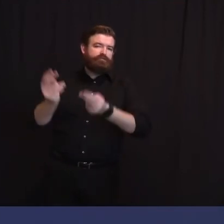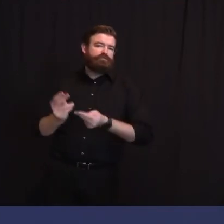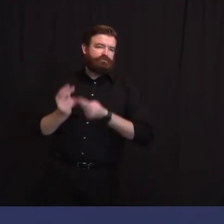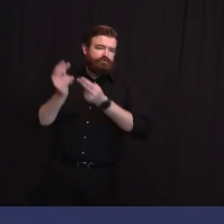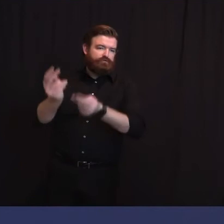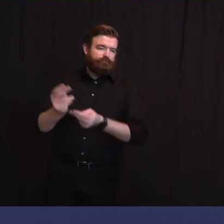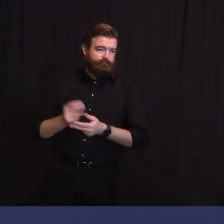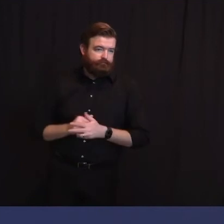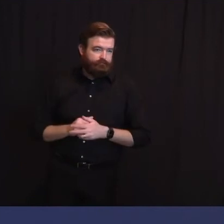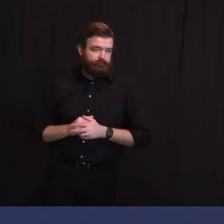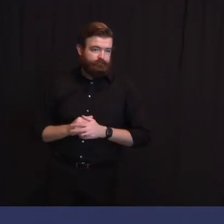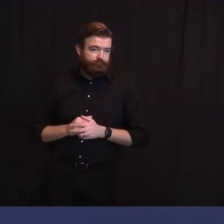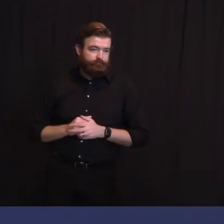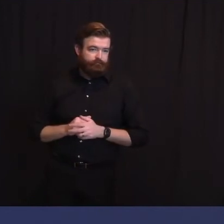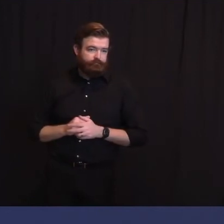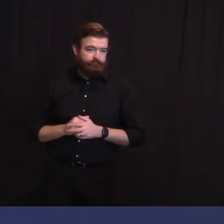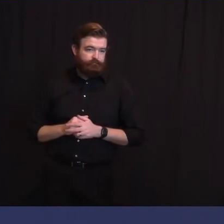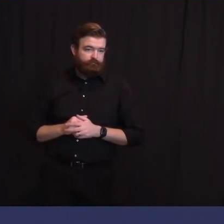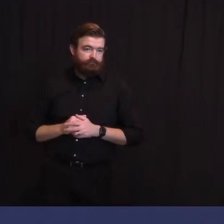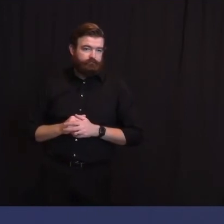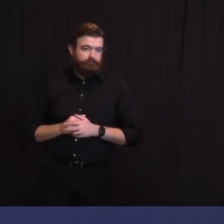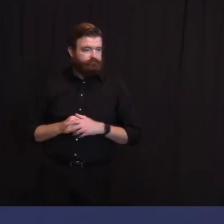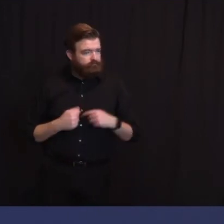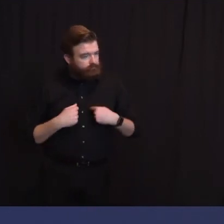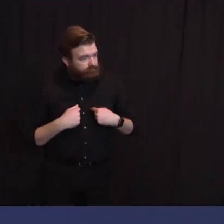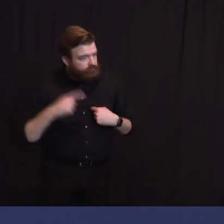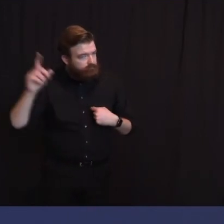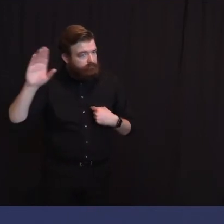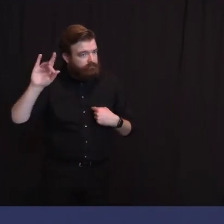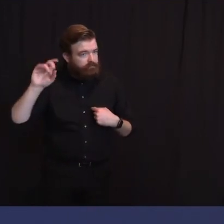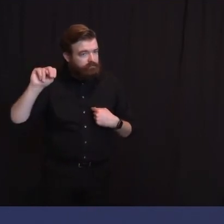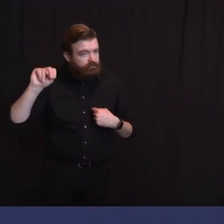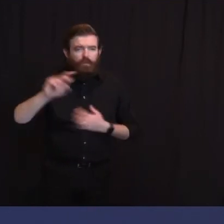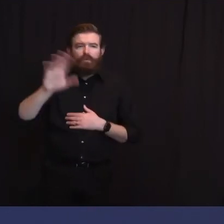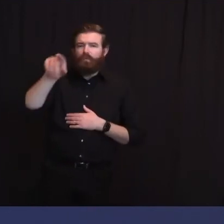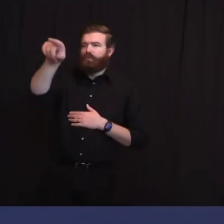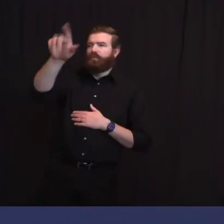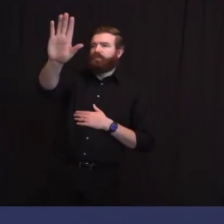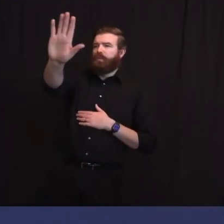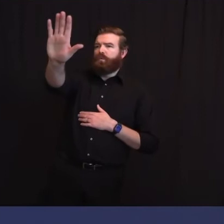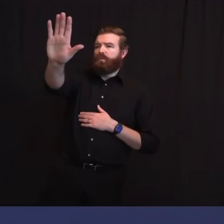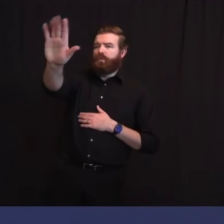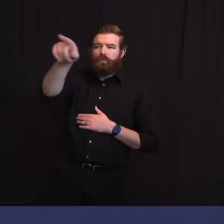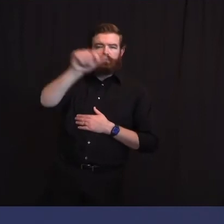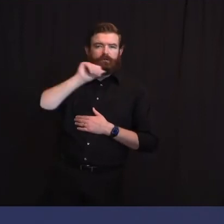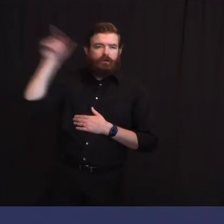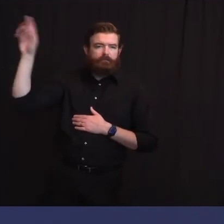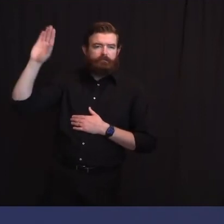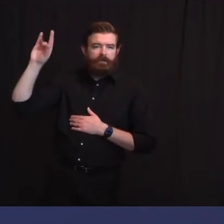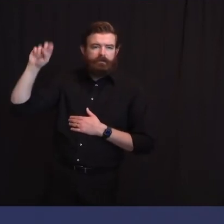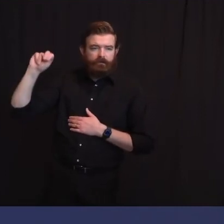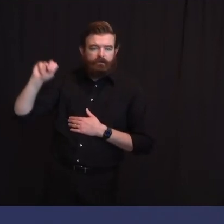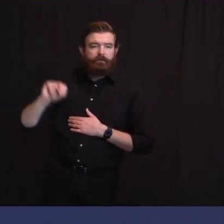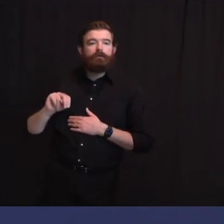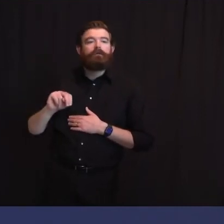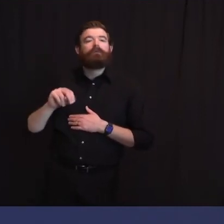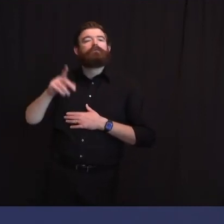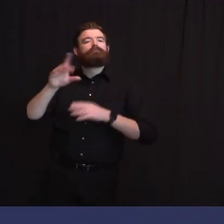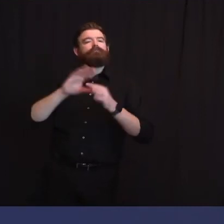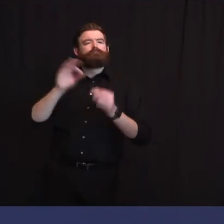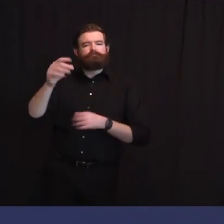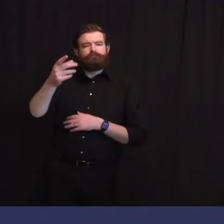guess. Biden or ours? Yours. Okay. Yours. So I know that you've referred to Dr. Ho as the acting